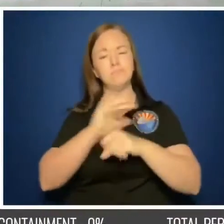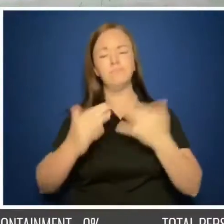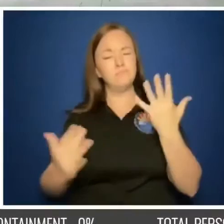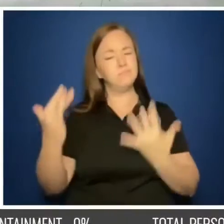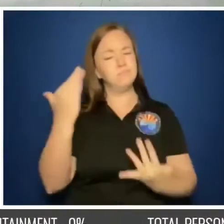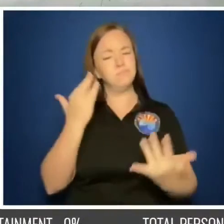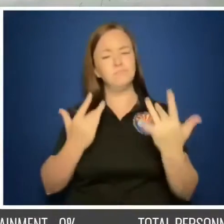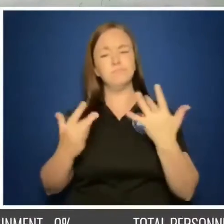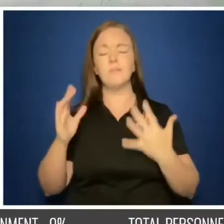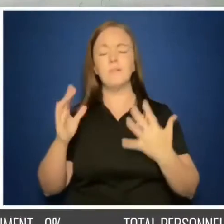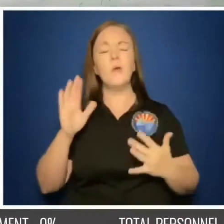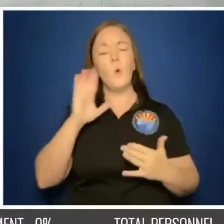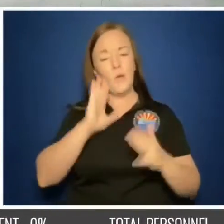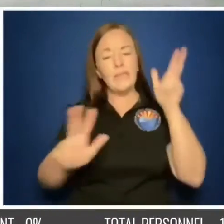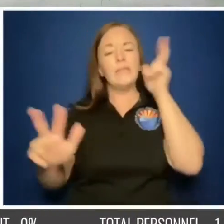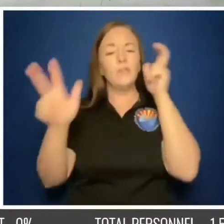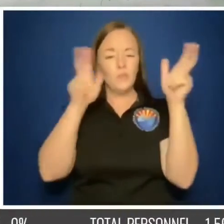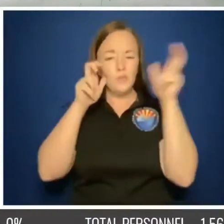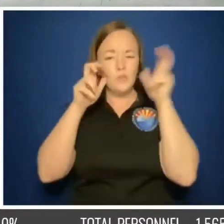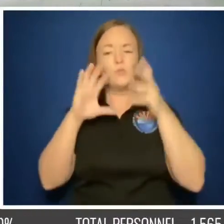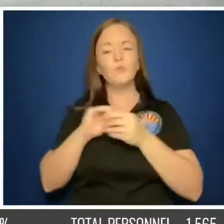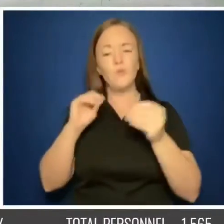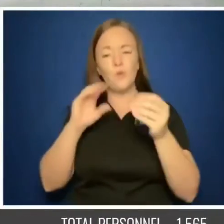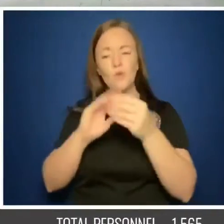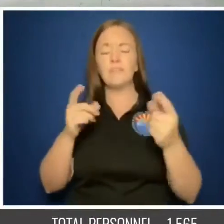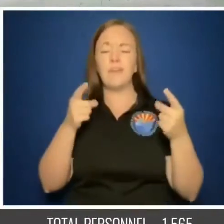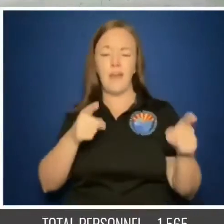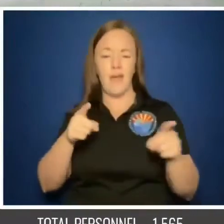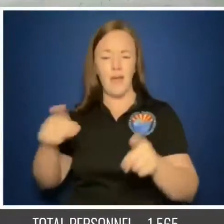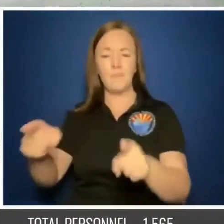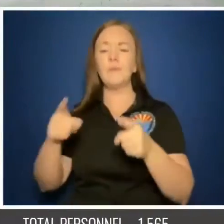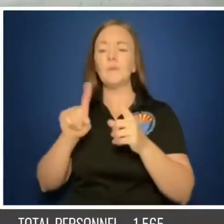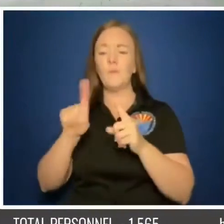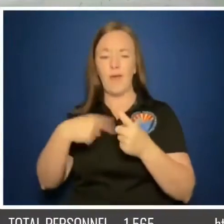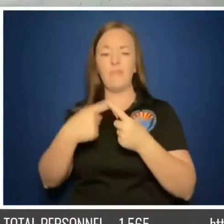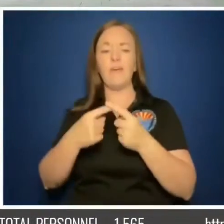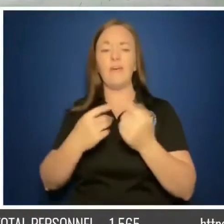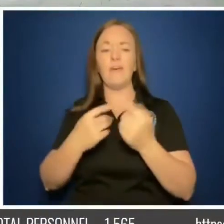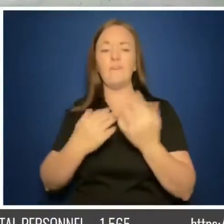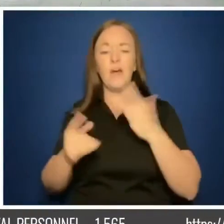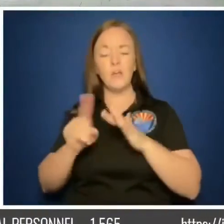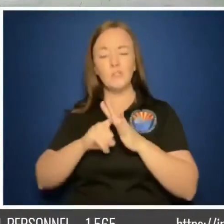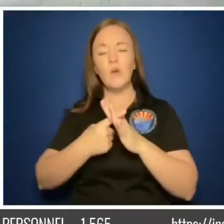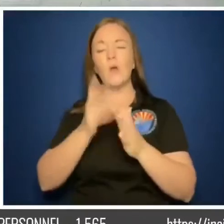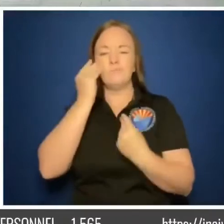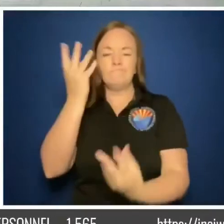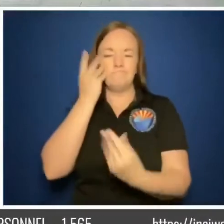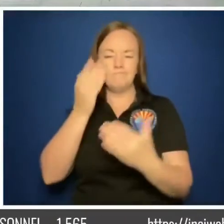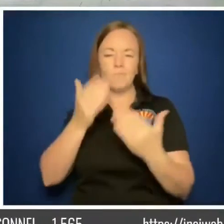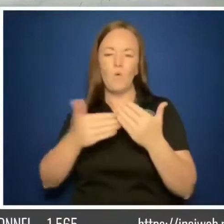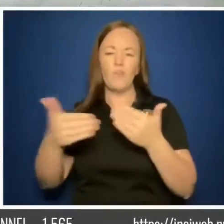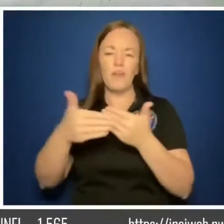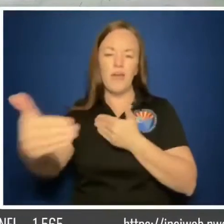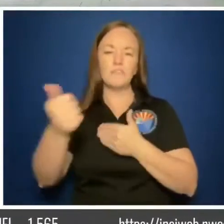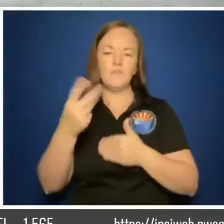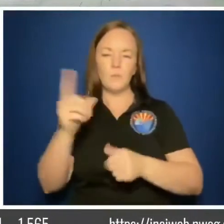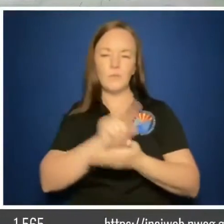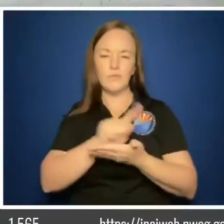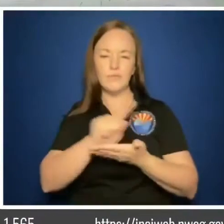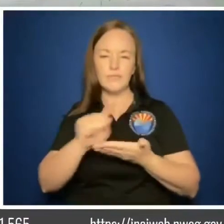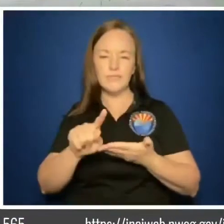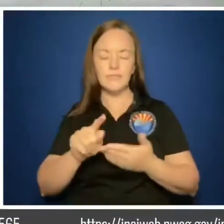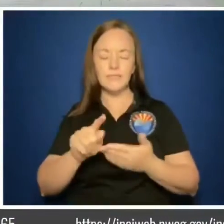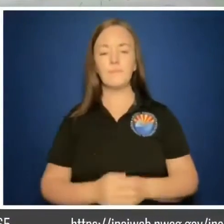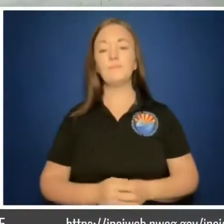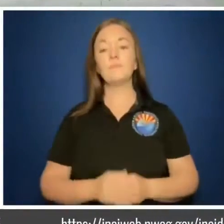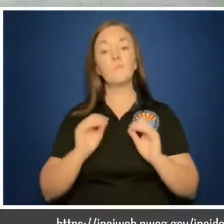harrowing stories and the things that happened on the ground. A couple more thank yous. Our communities have been